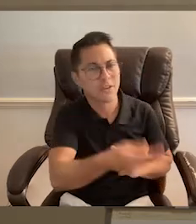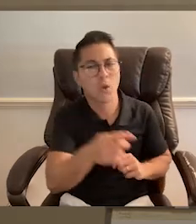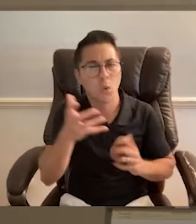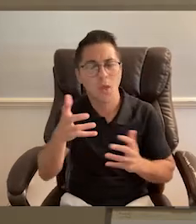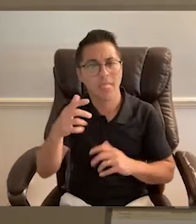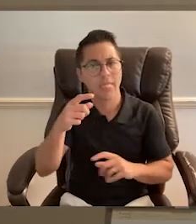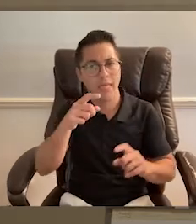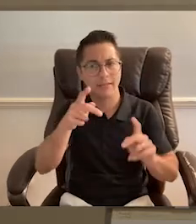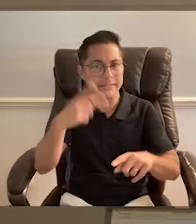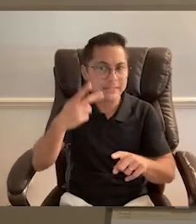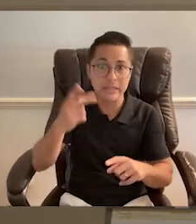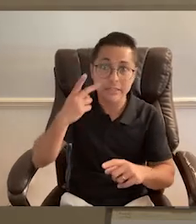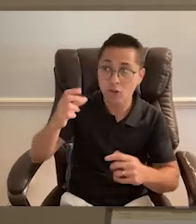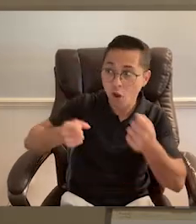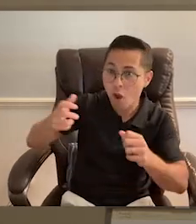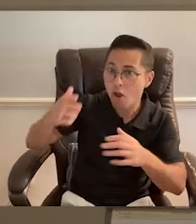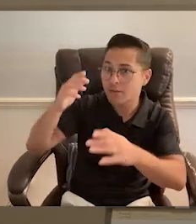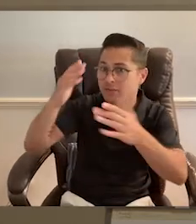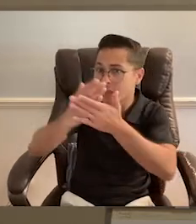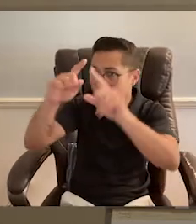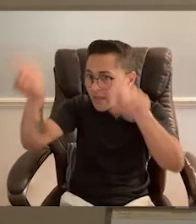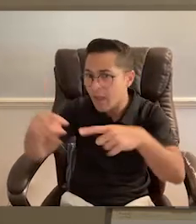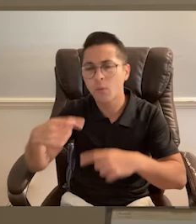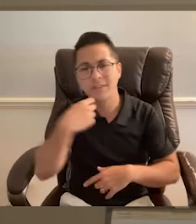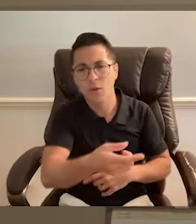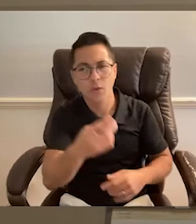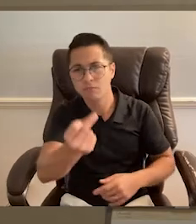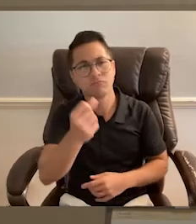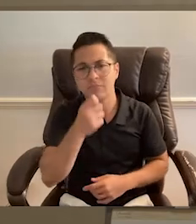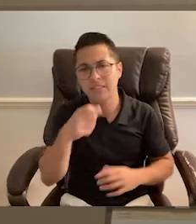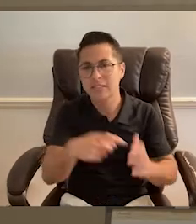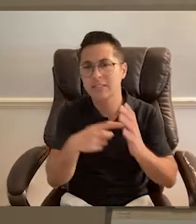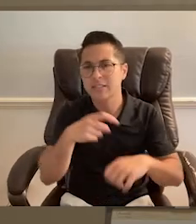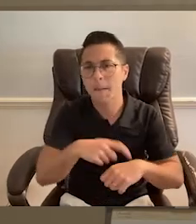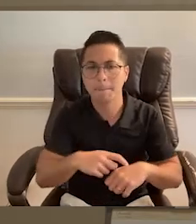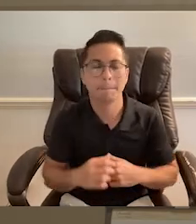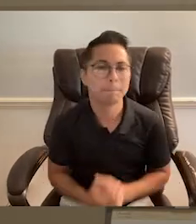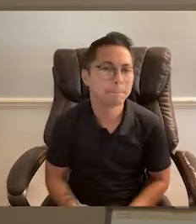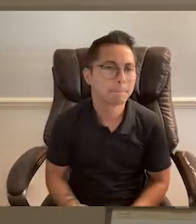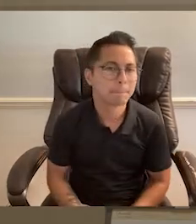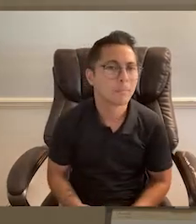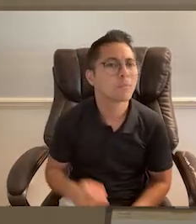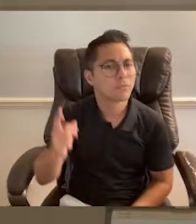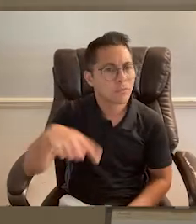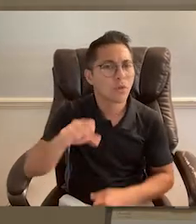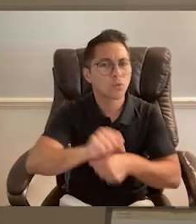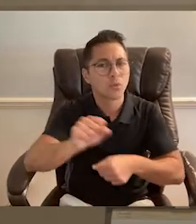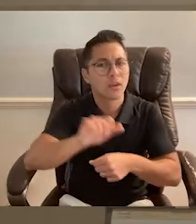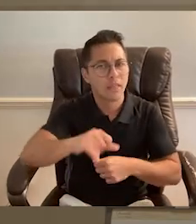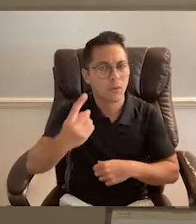and once it scans everything, just go home. From home, you can put any measurement there, and then it will find you your measurement